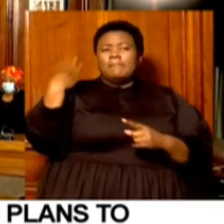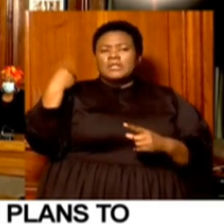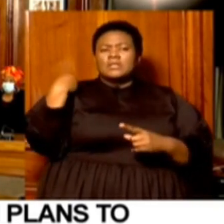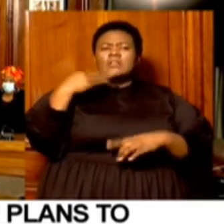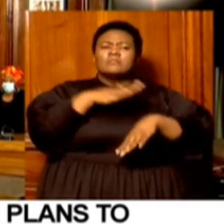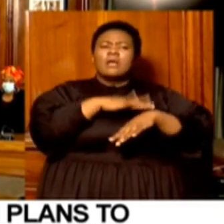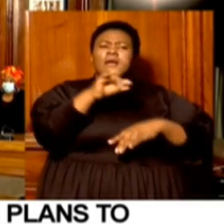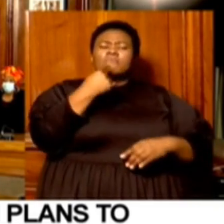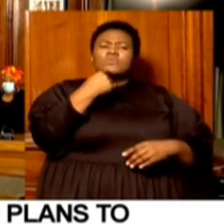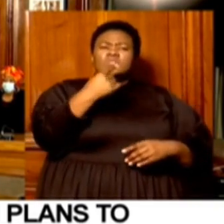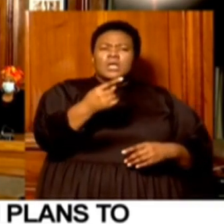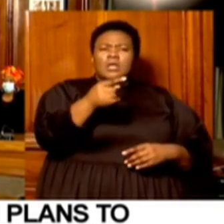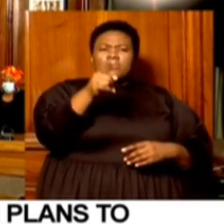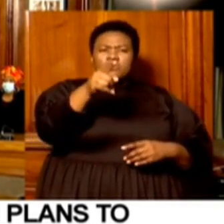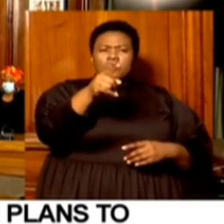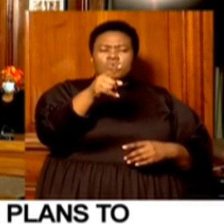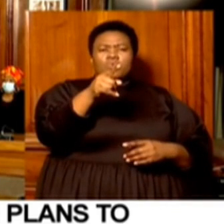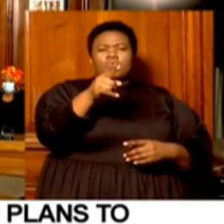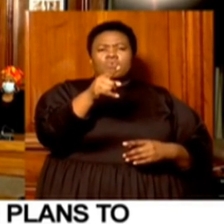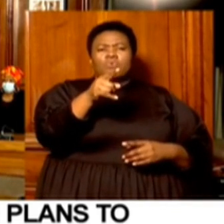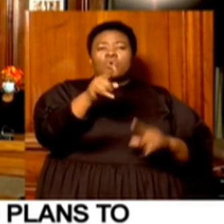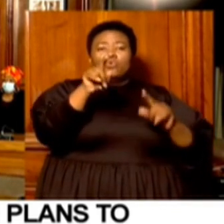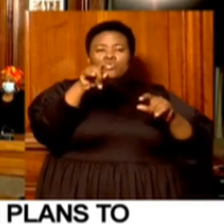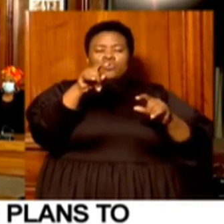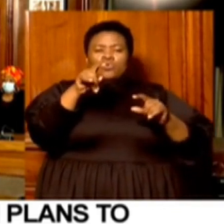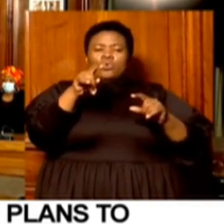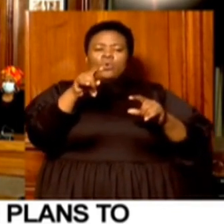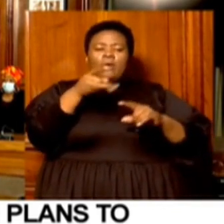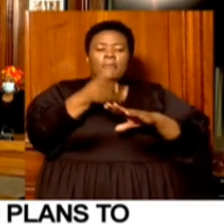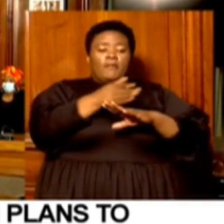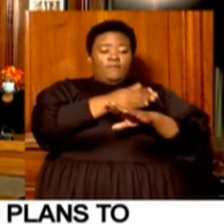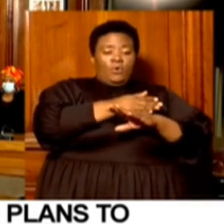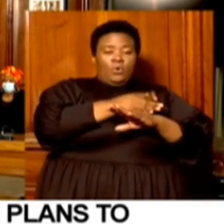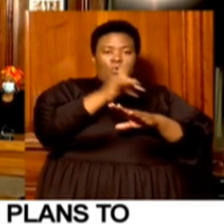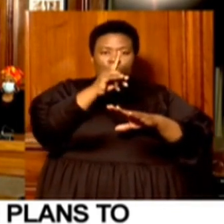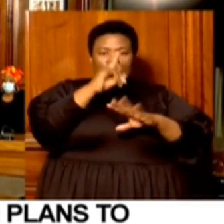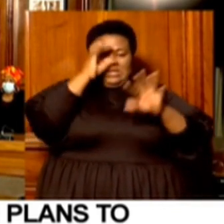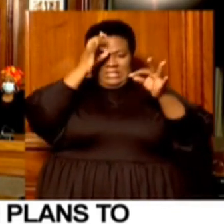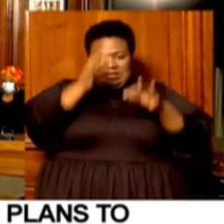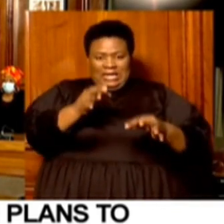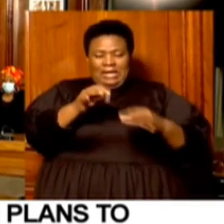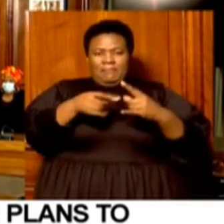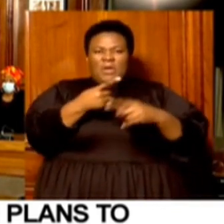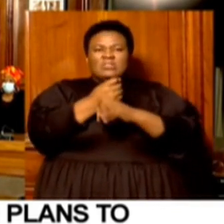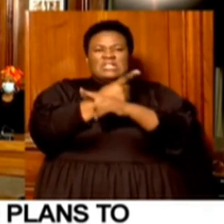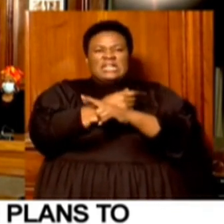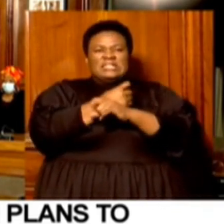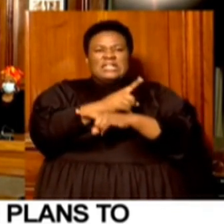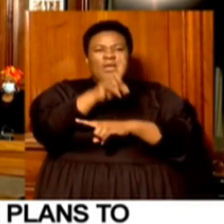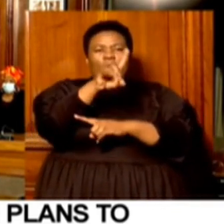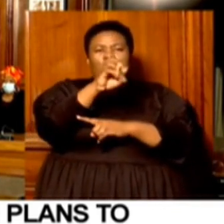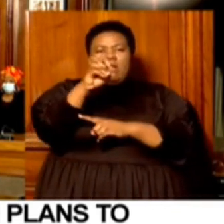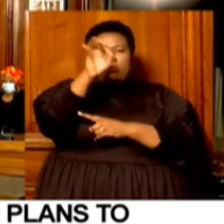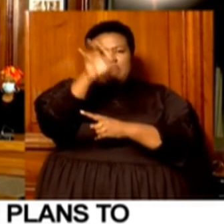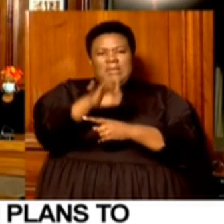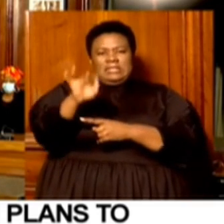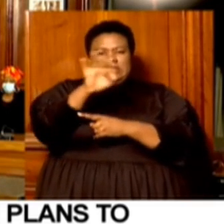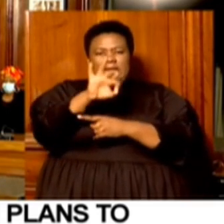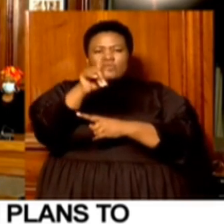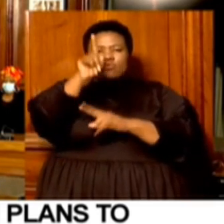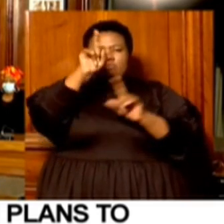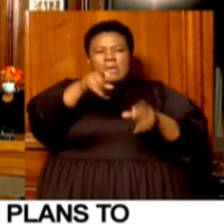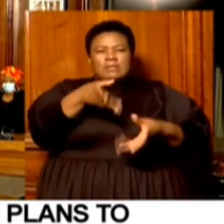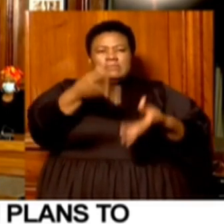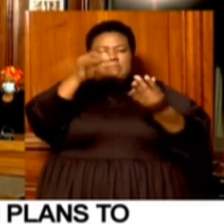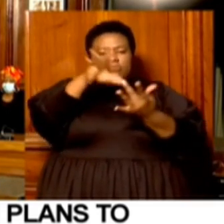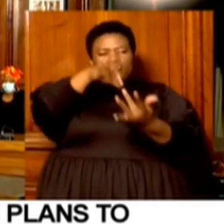you had to find the middle road when considering the concessions given to taxi owners, what are the